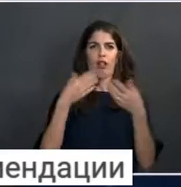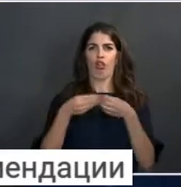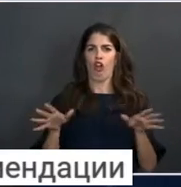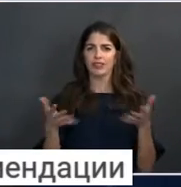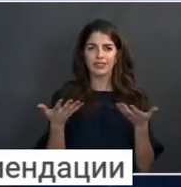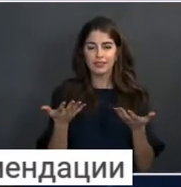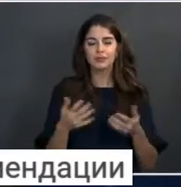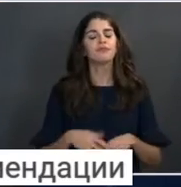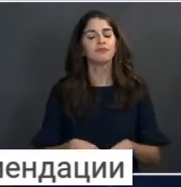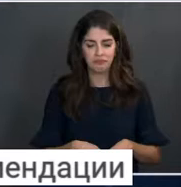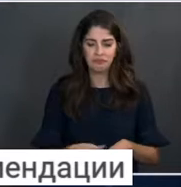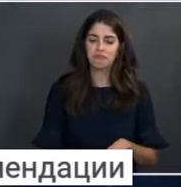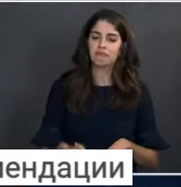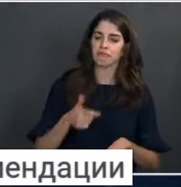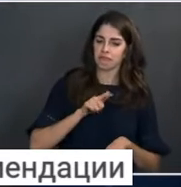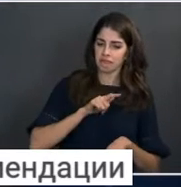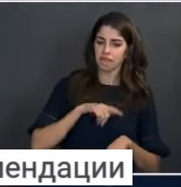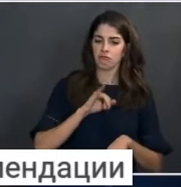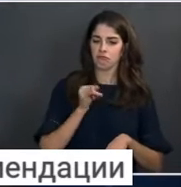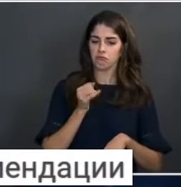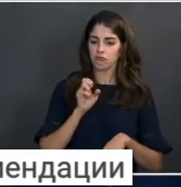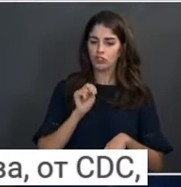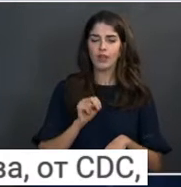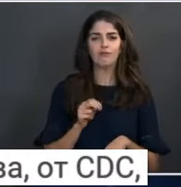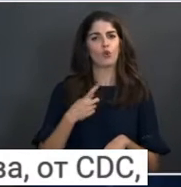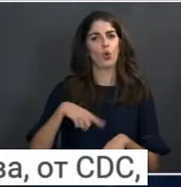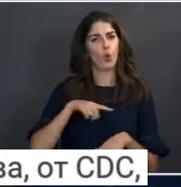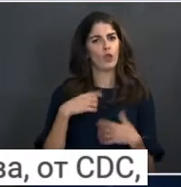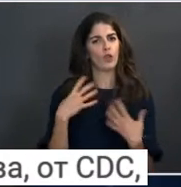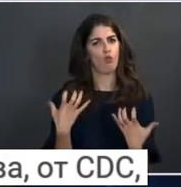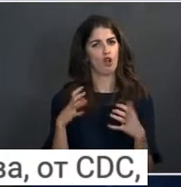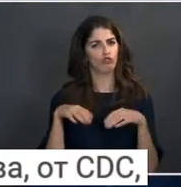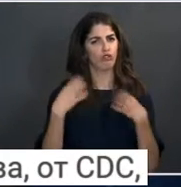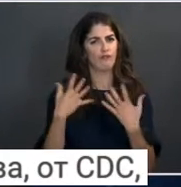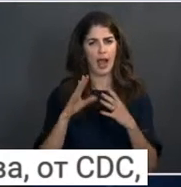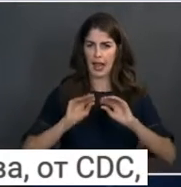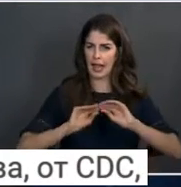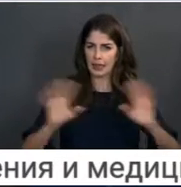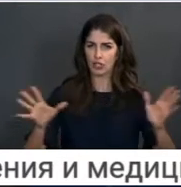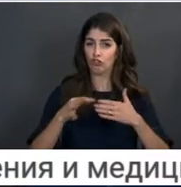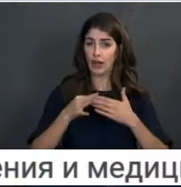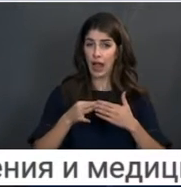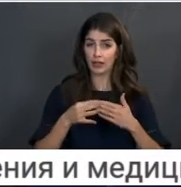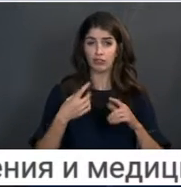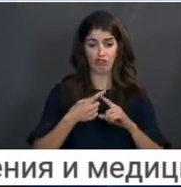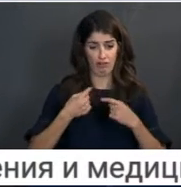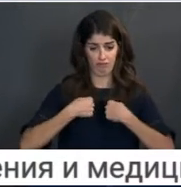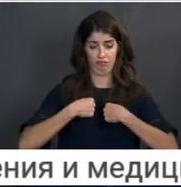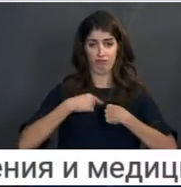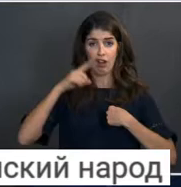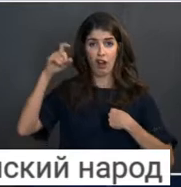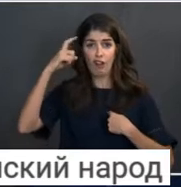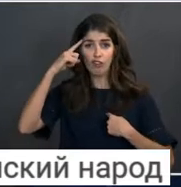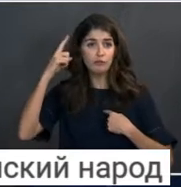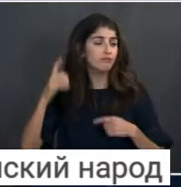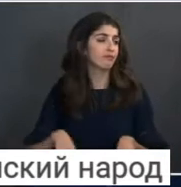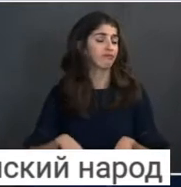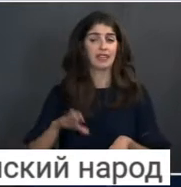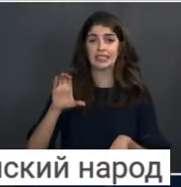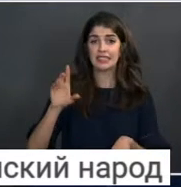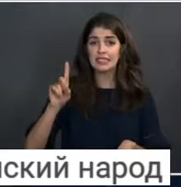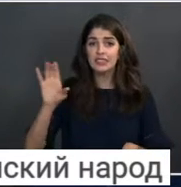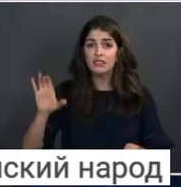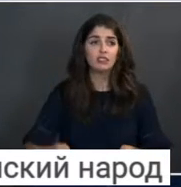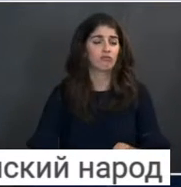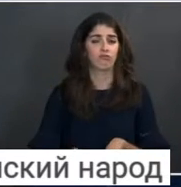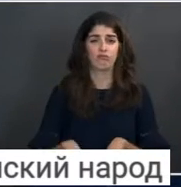is provide more concrete guidance from the federal government, from the CDC, from health and medical experts on the